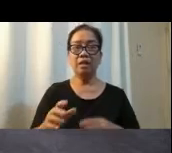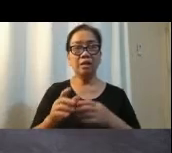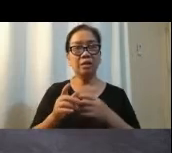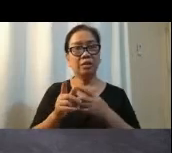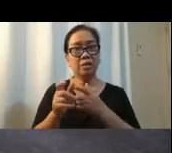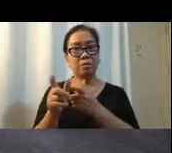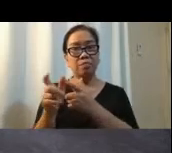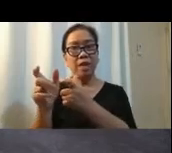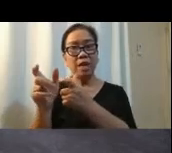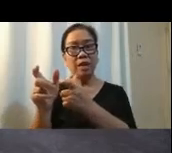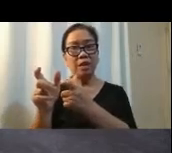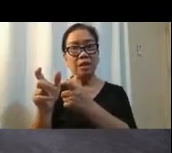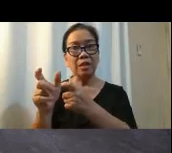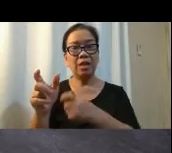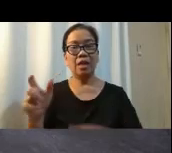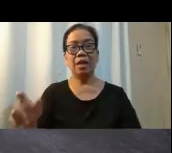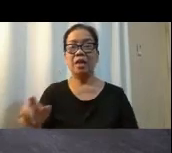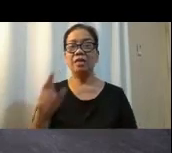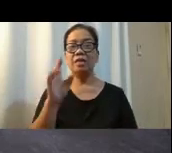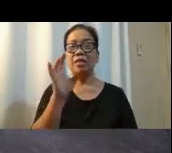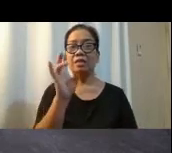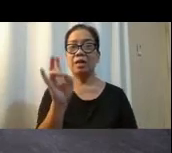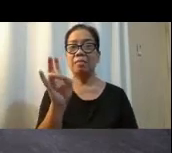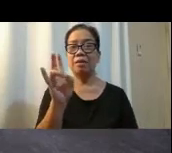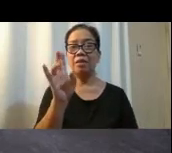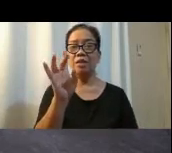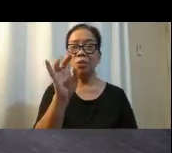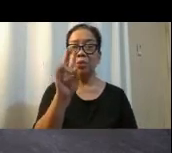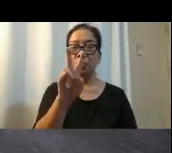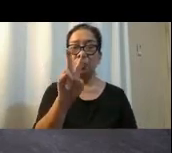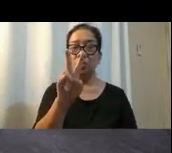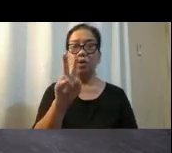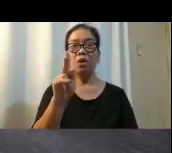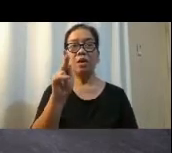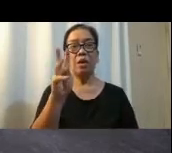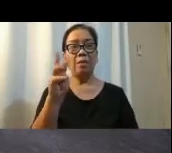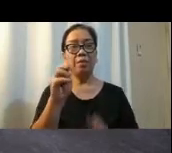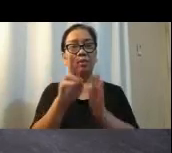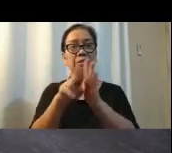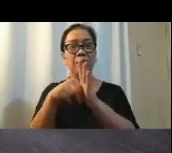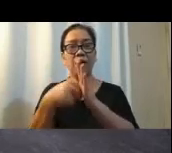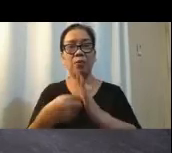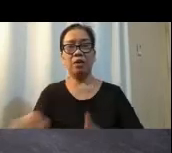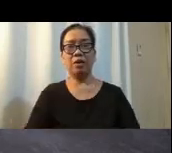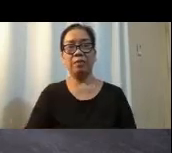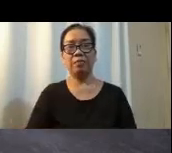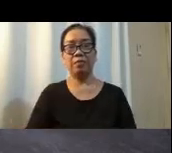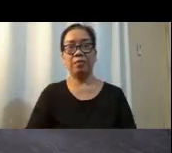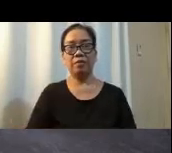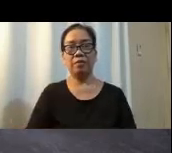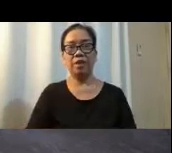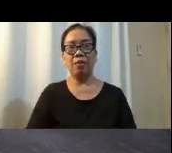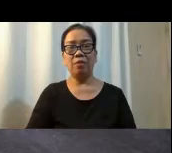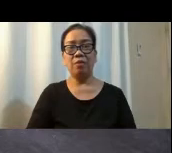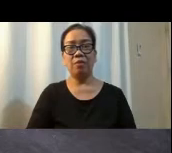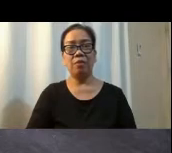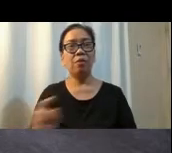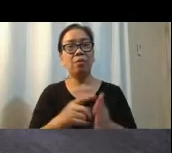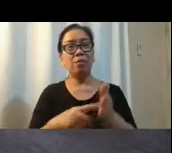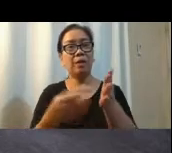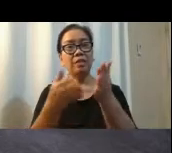while the speed is 72 kilometers per hour.